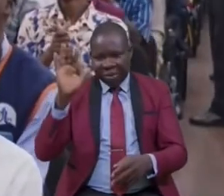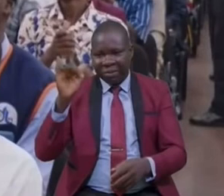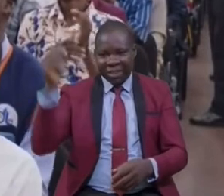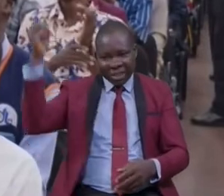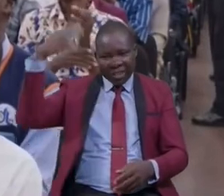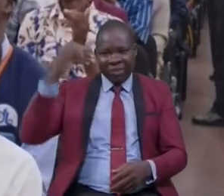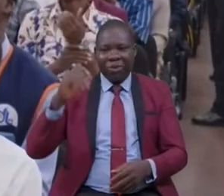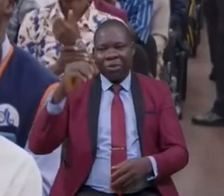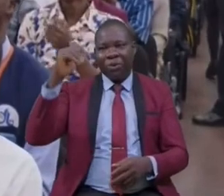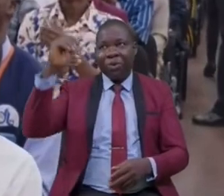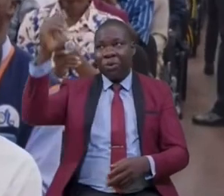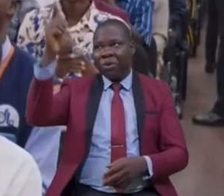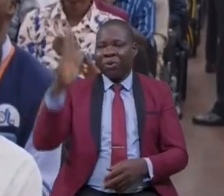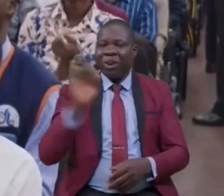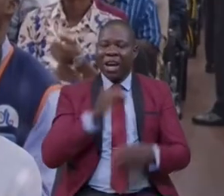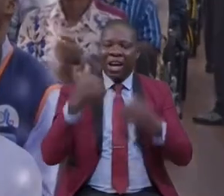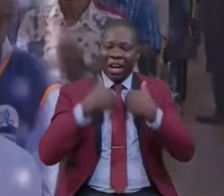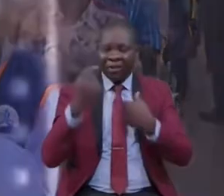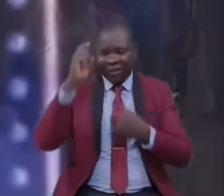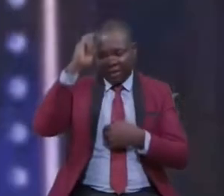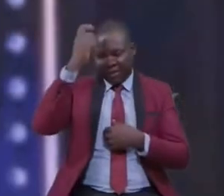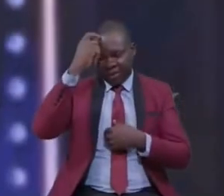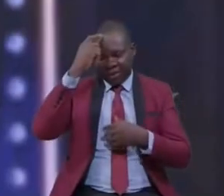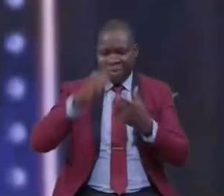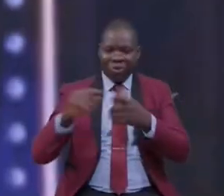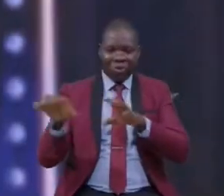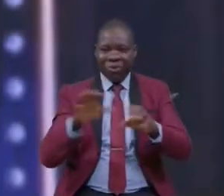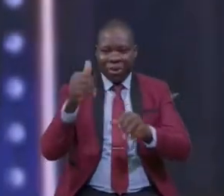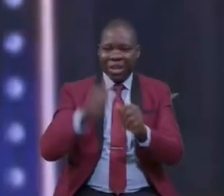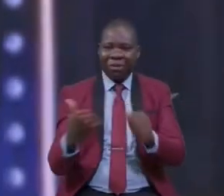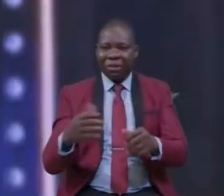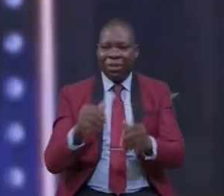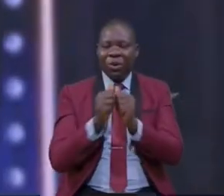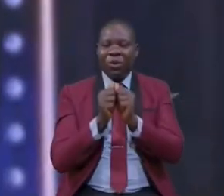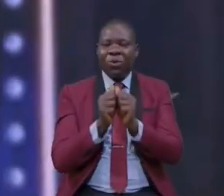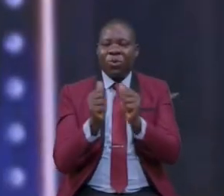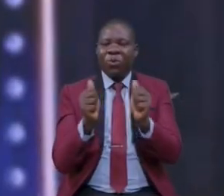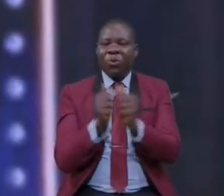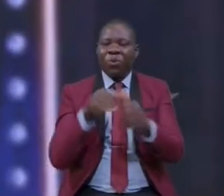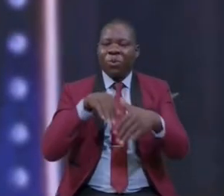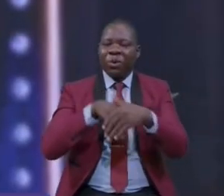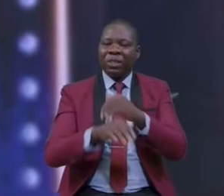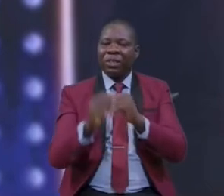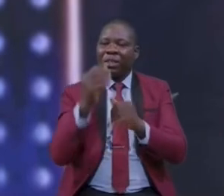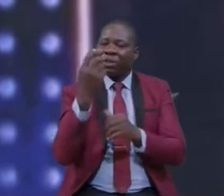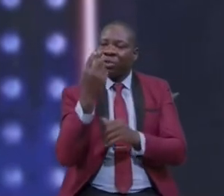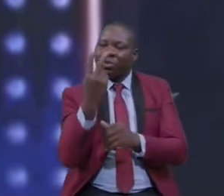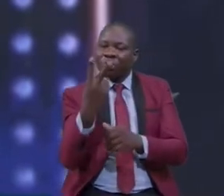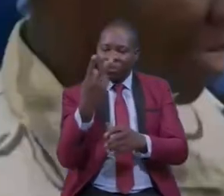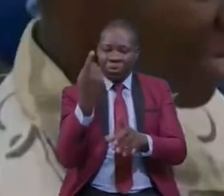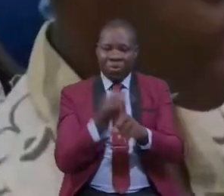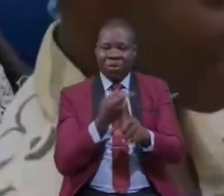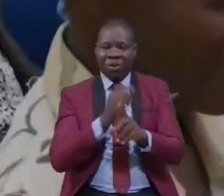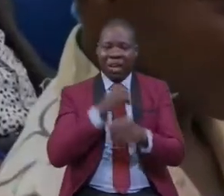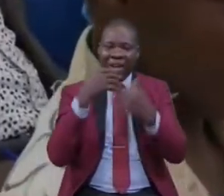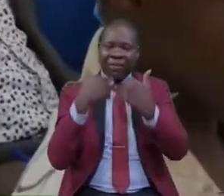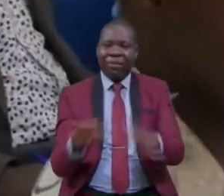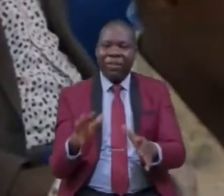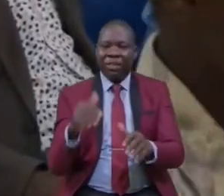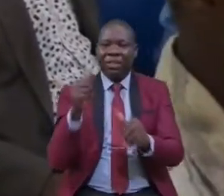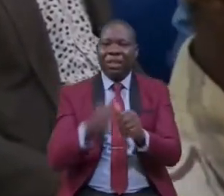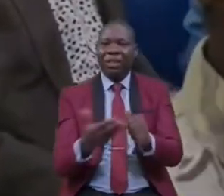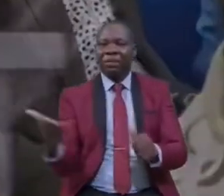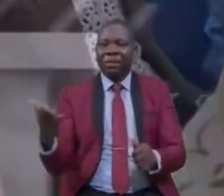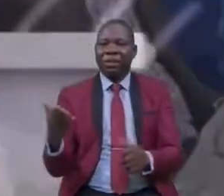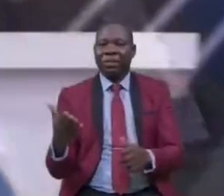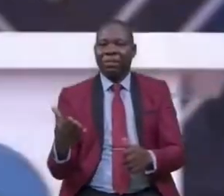Within 2 months, I finished what I was to do for 3 months. And so, over